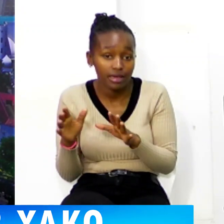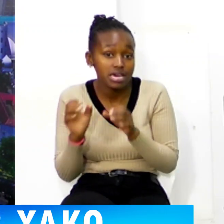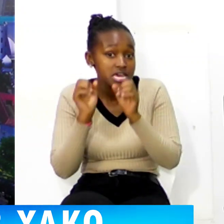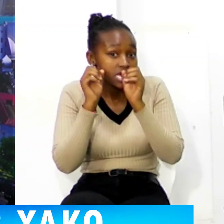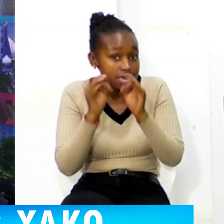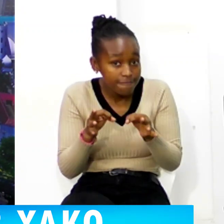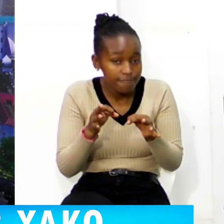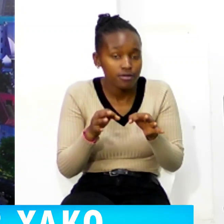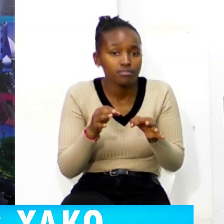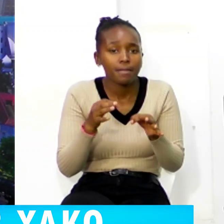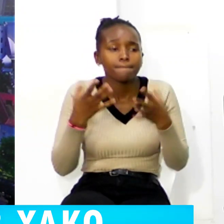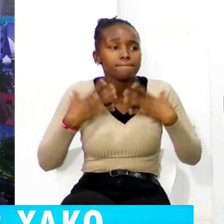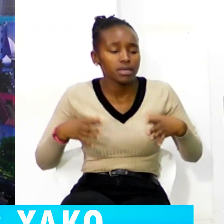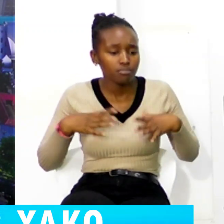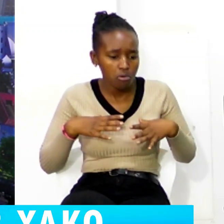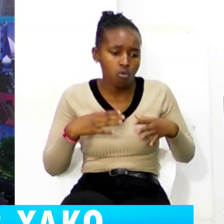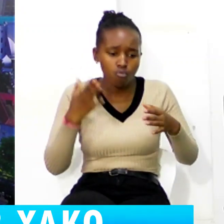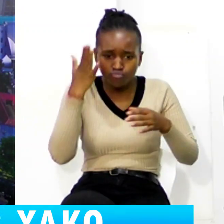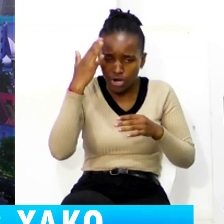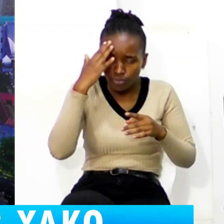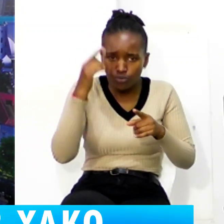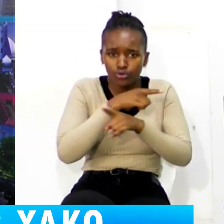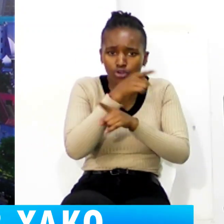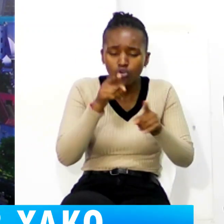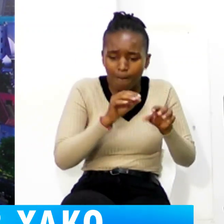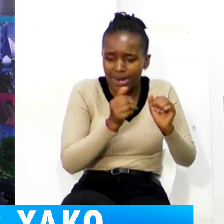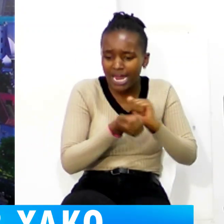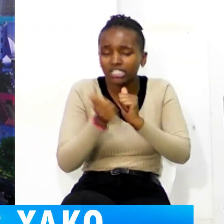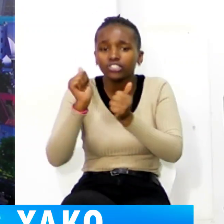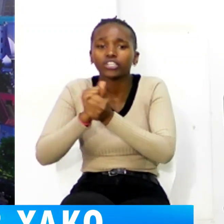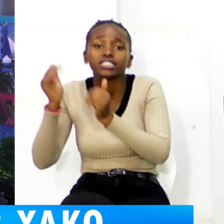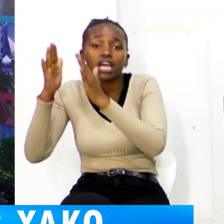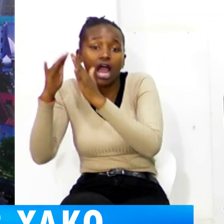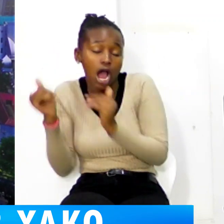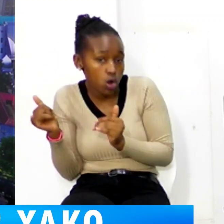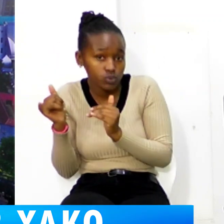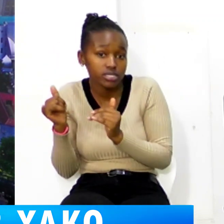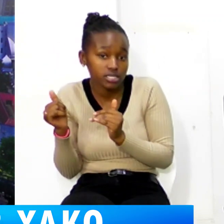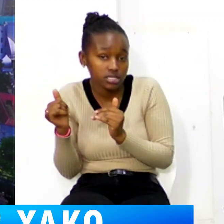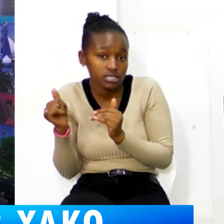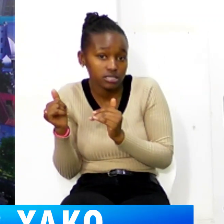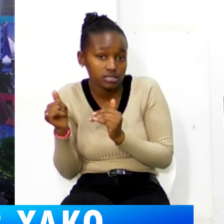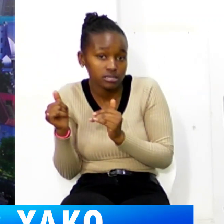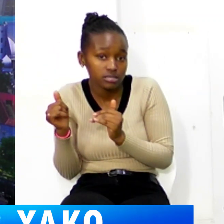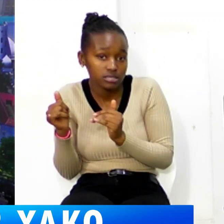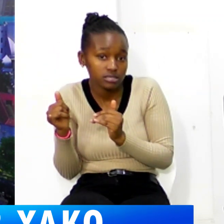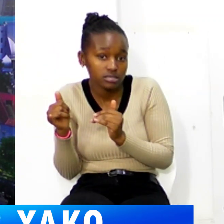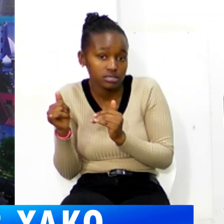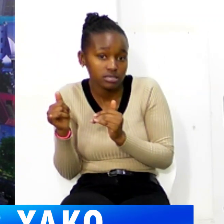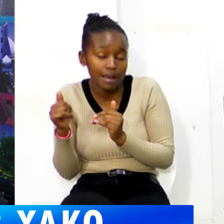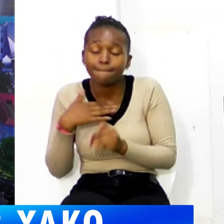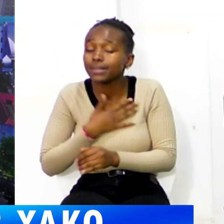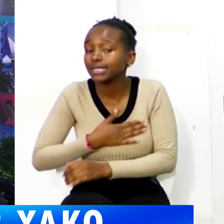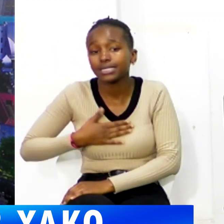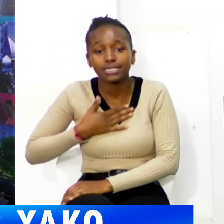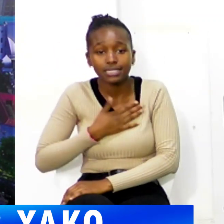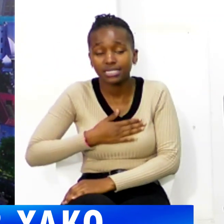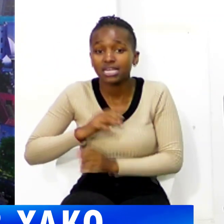who are changing houses this month, just call star 977 to confirm that your